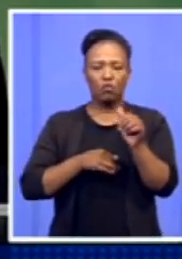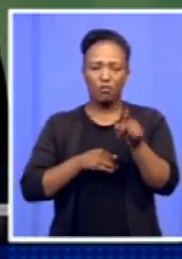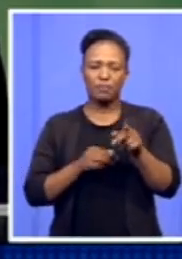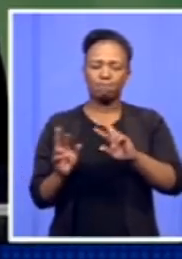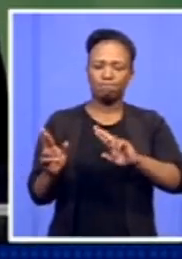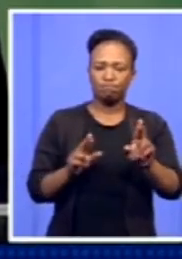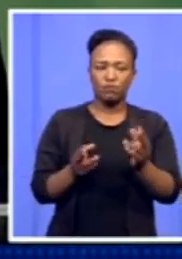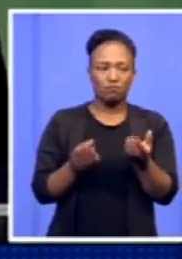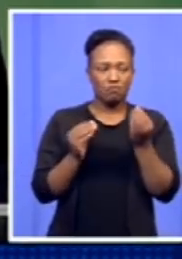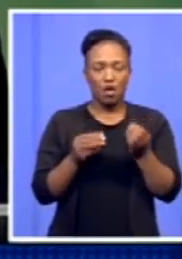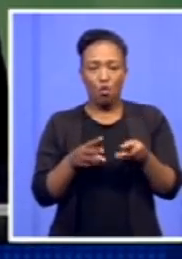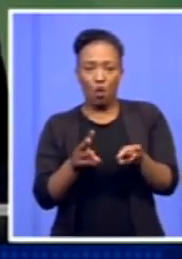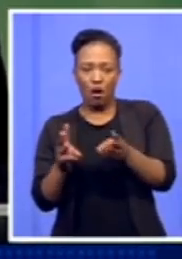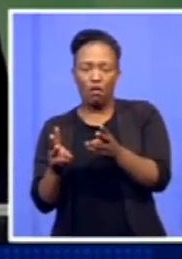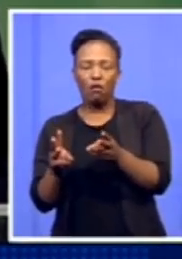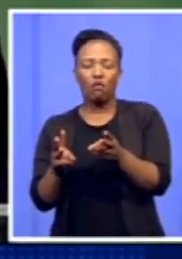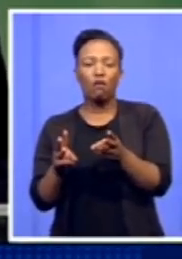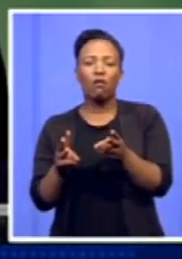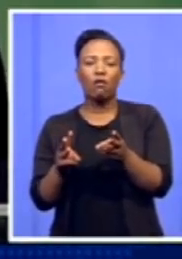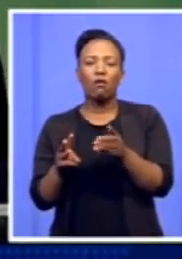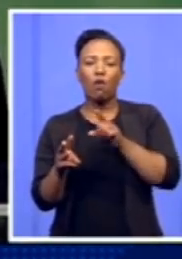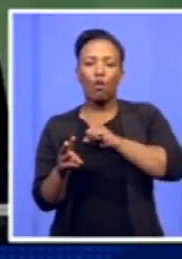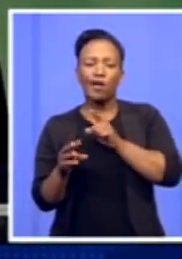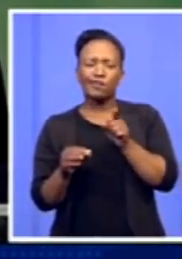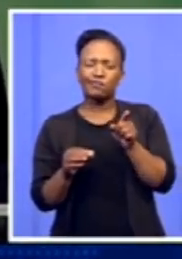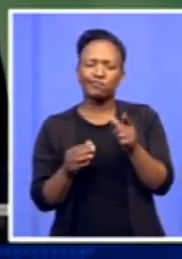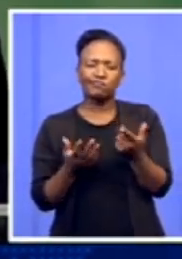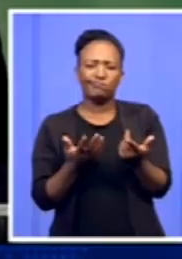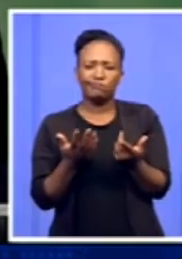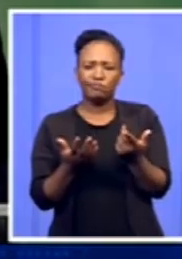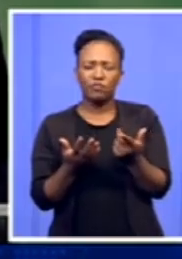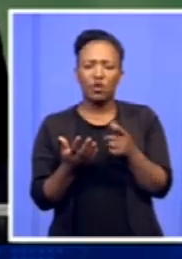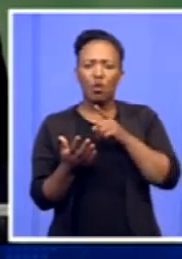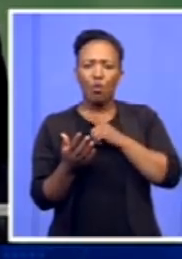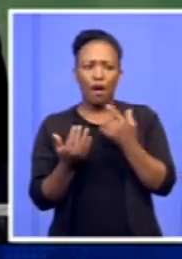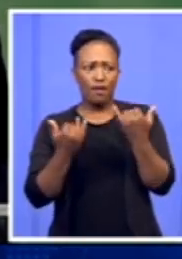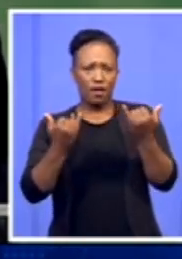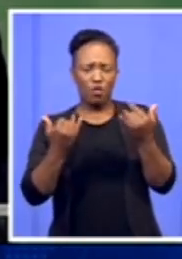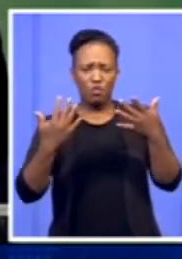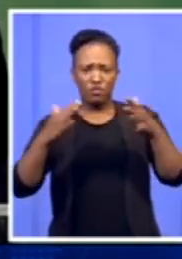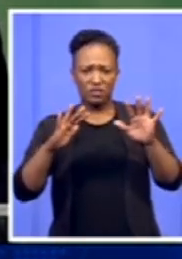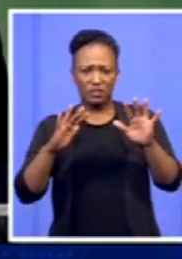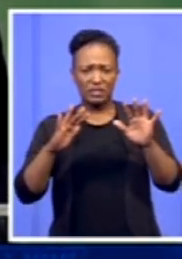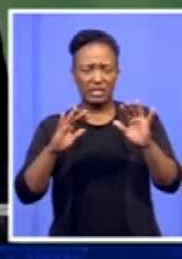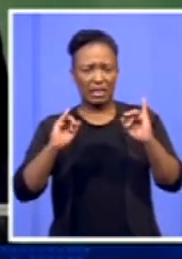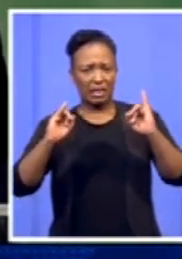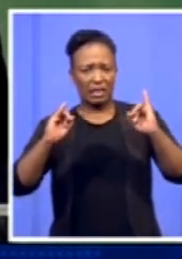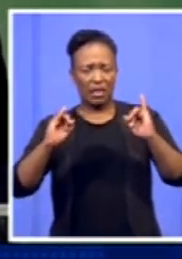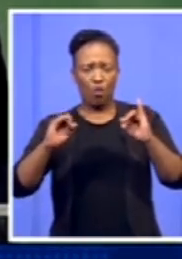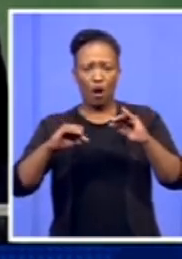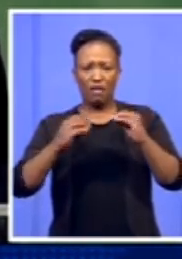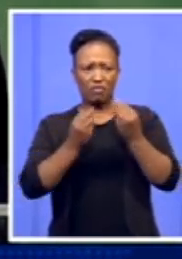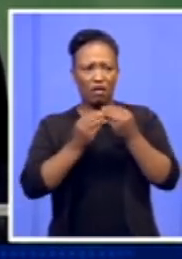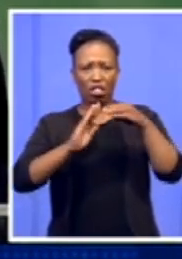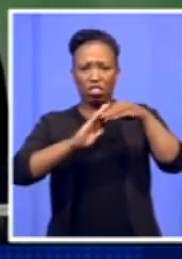other than the deficient mechanisms that we seem to have now, and as was shown by the